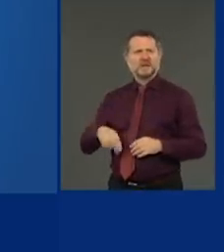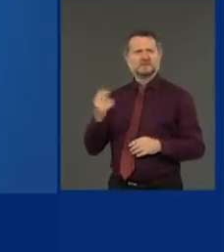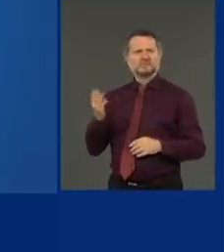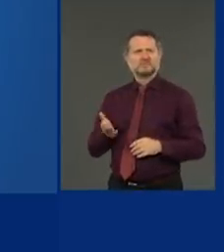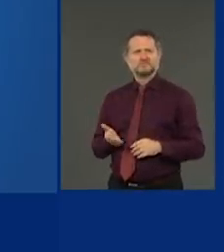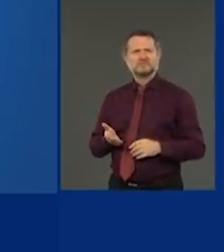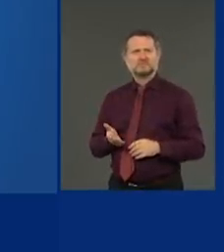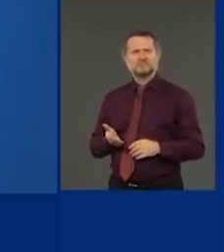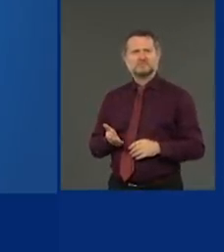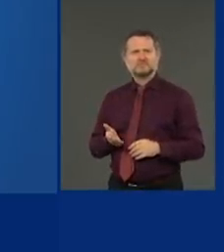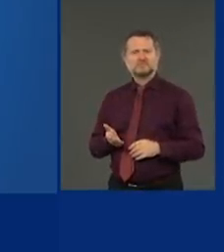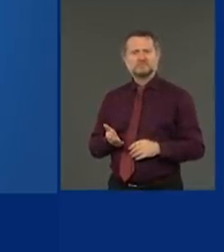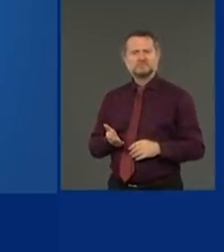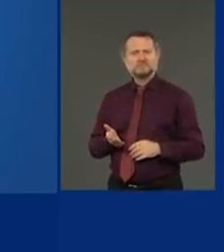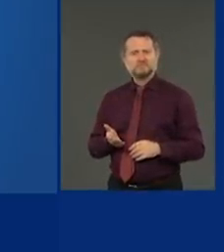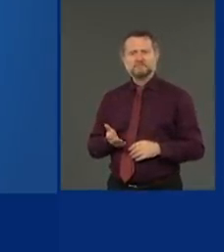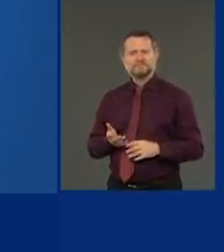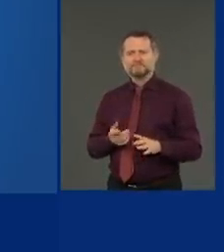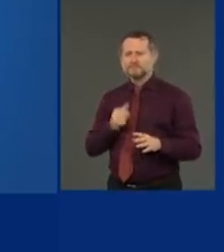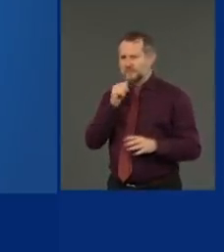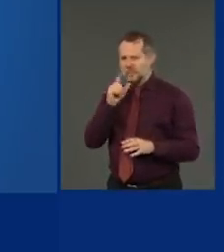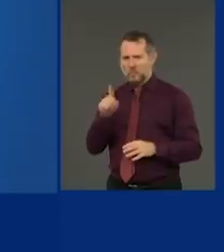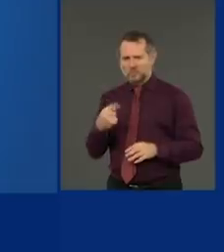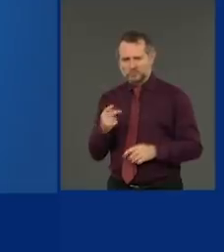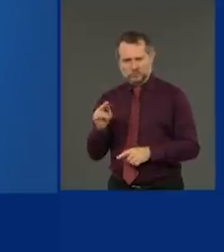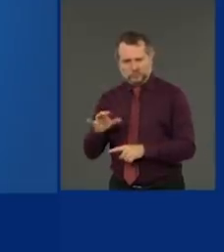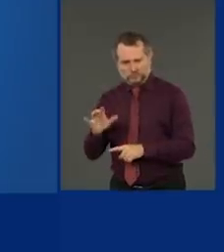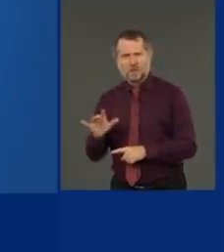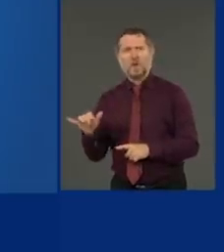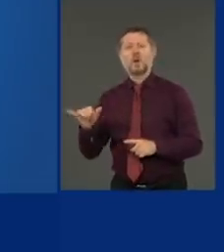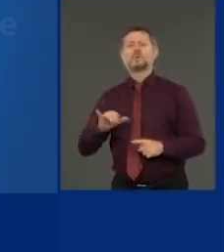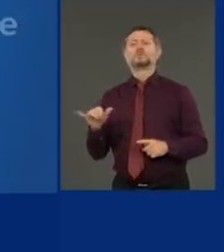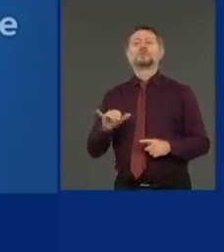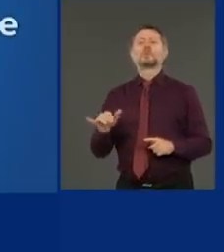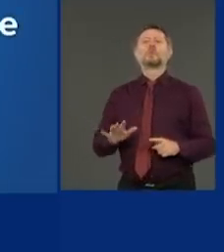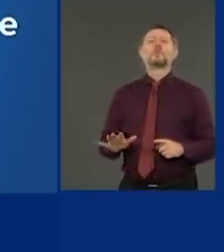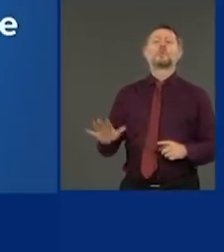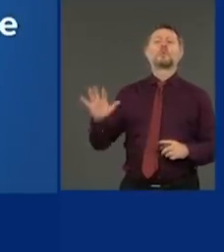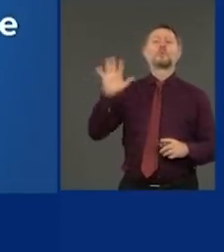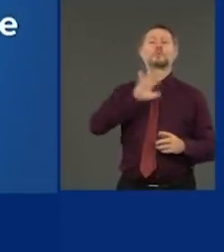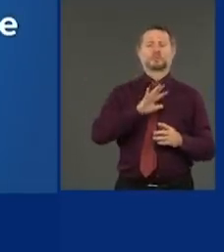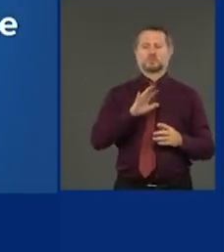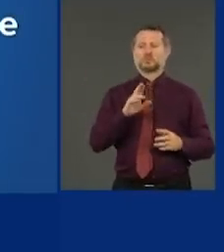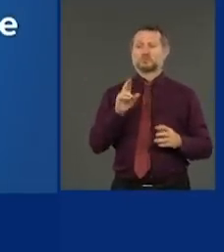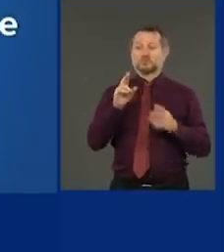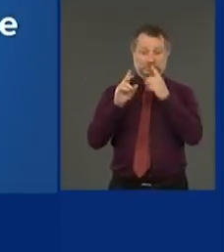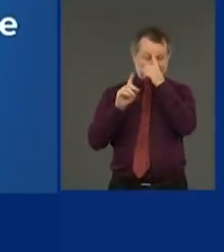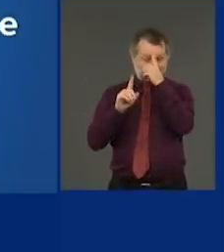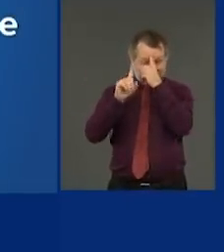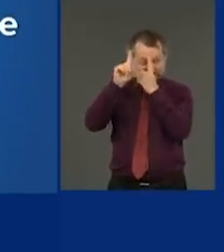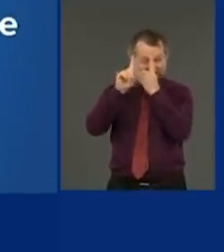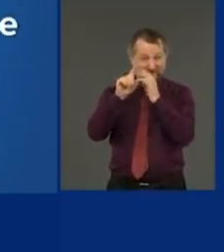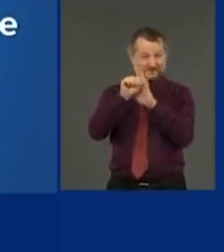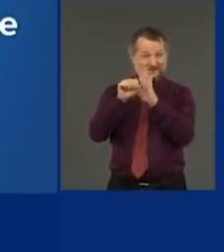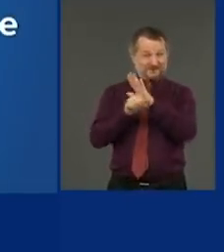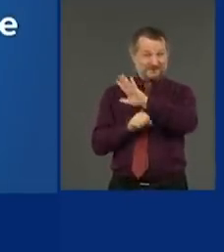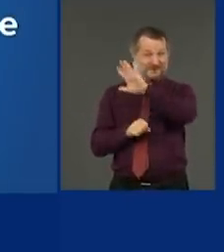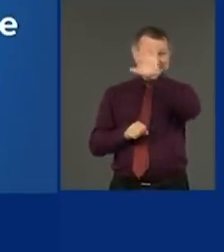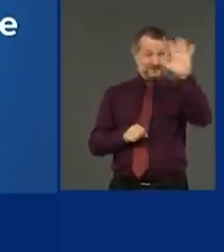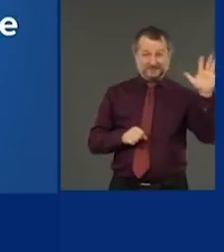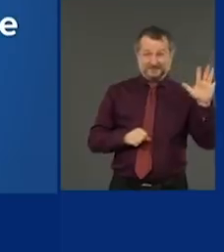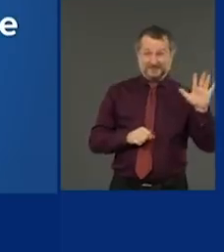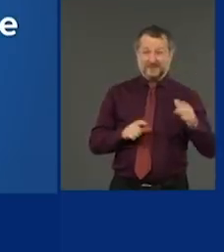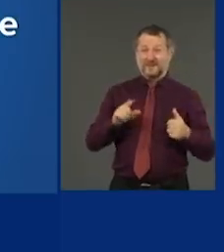It's not just New York City. It's all across the nation. It's also upstate New York, upstate cities,